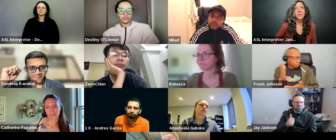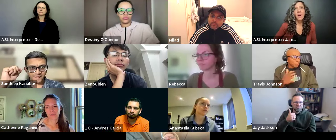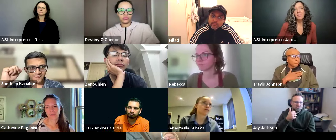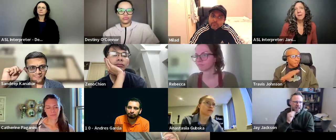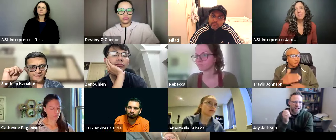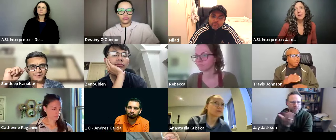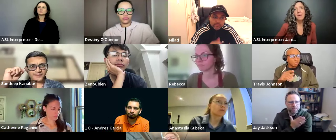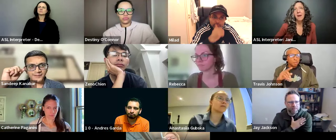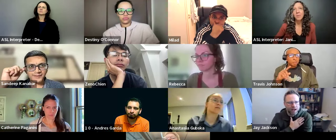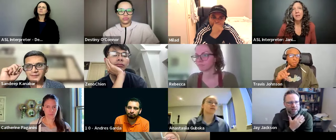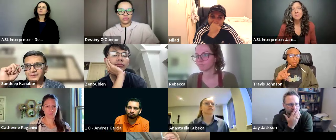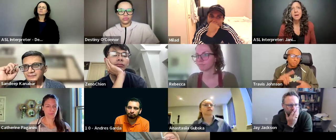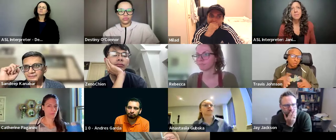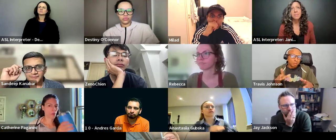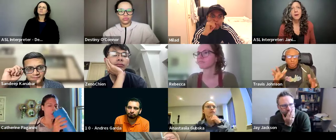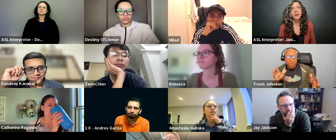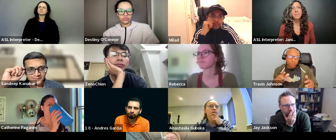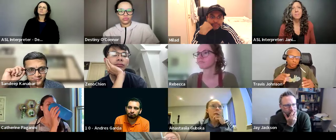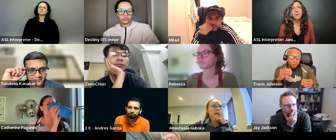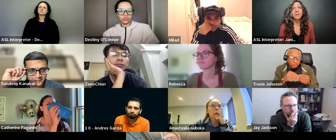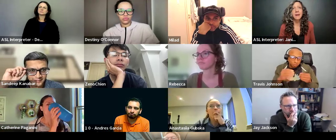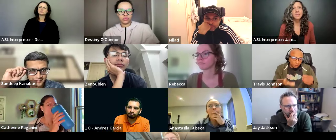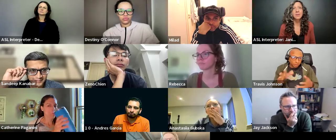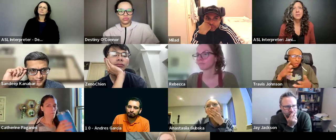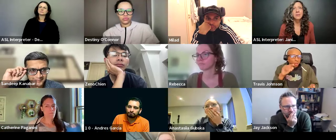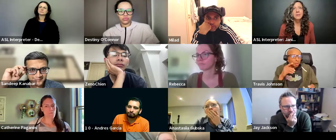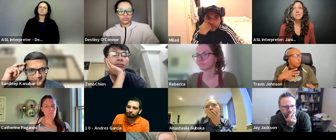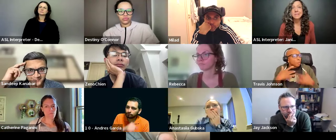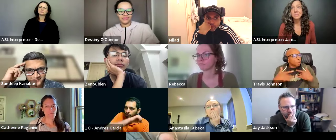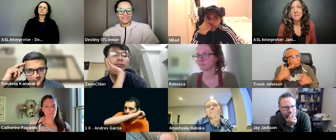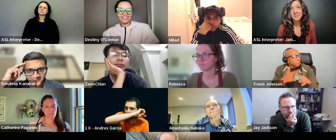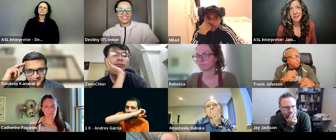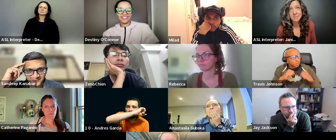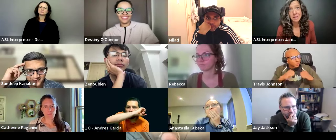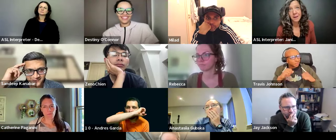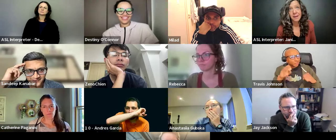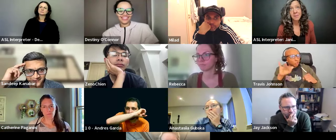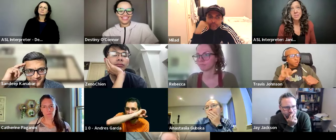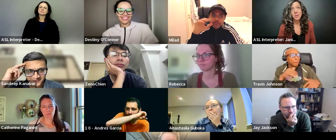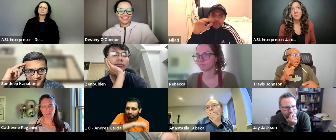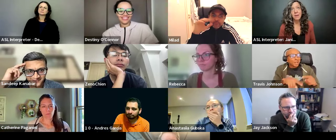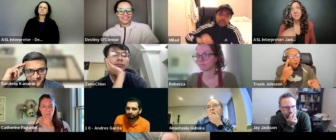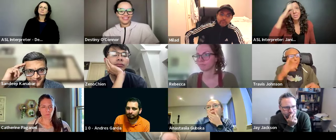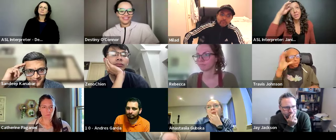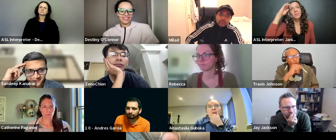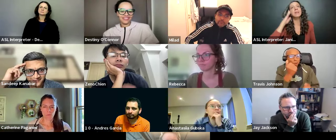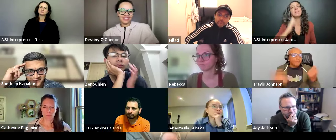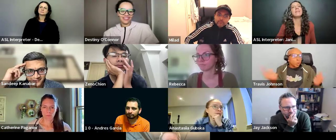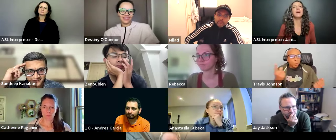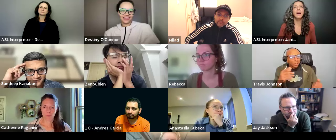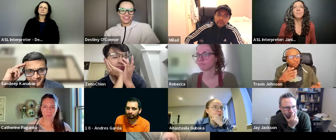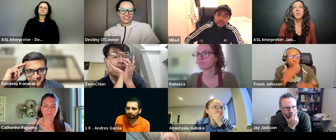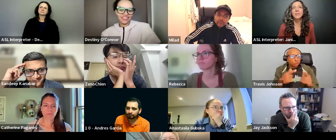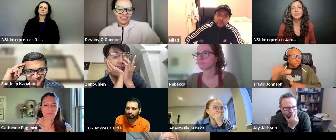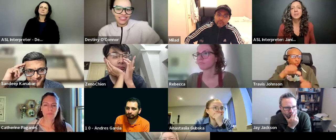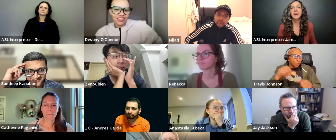Yeah. That's, you know, I don't mind bringing my own laptop, but I don't know. It's an expensive laptop. I am concerned about the security